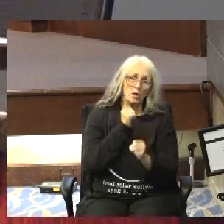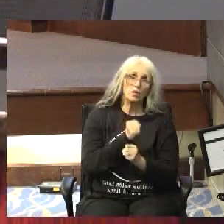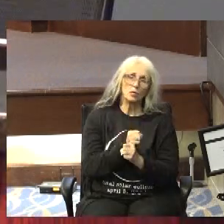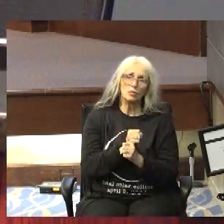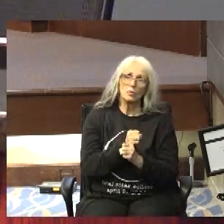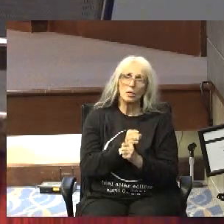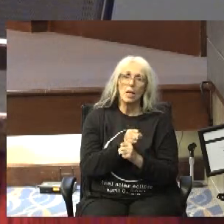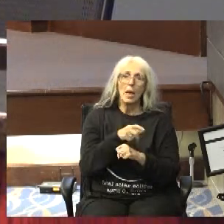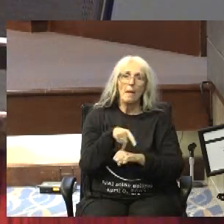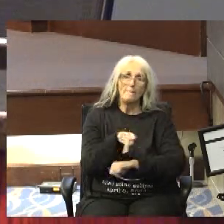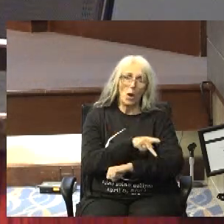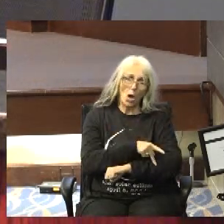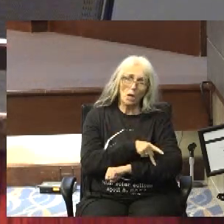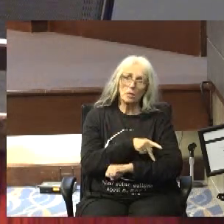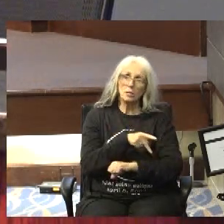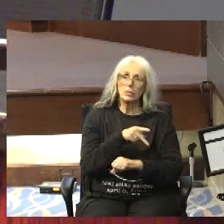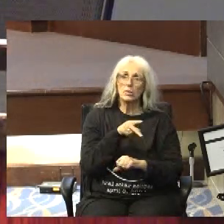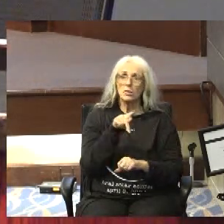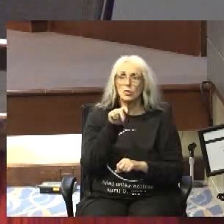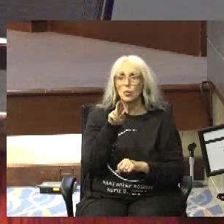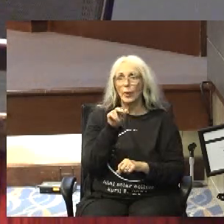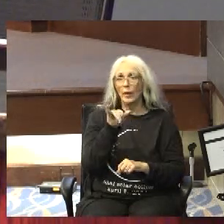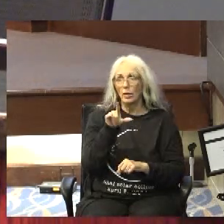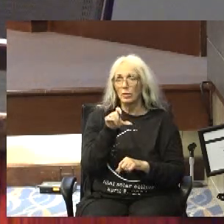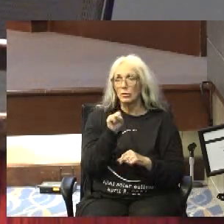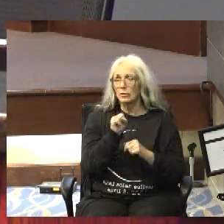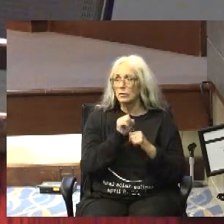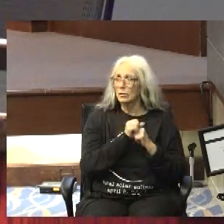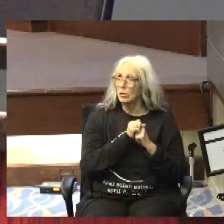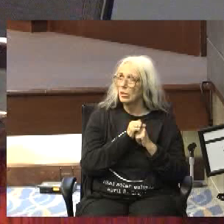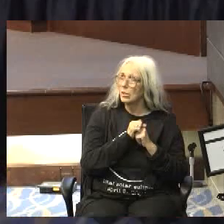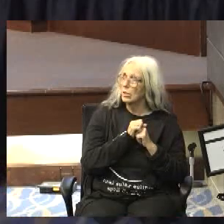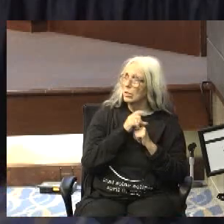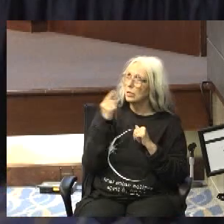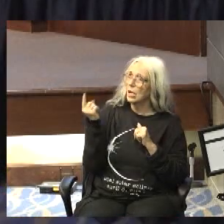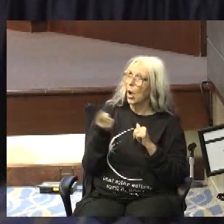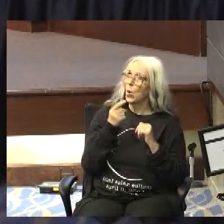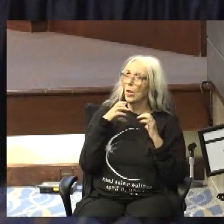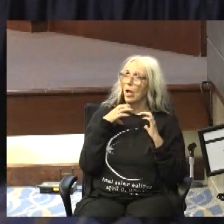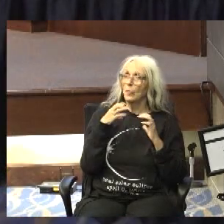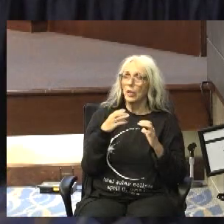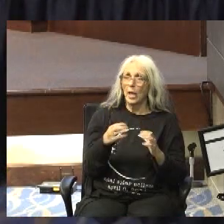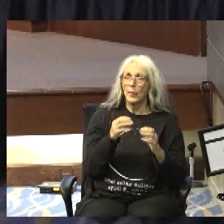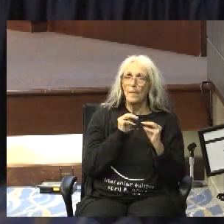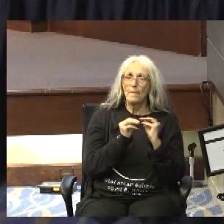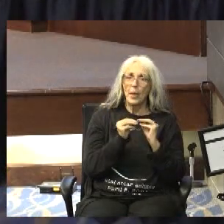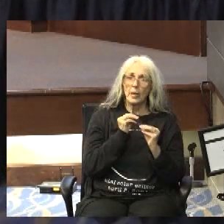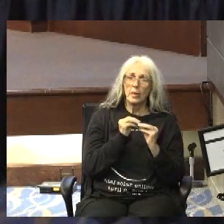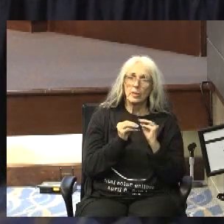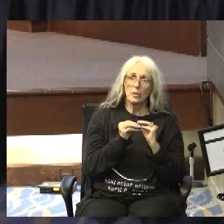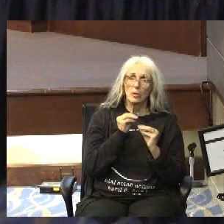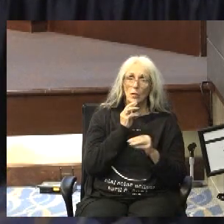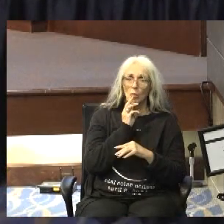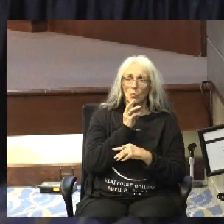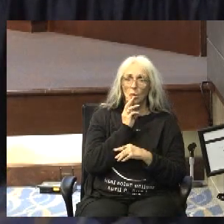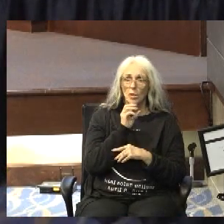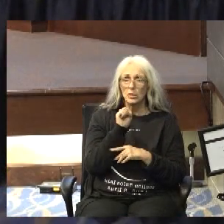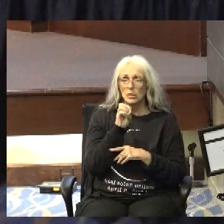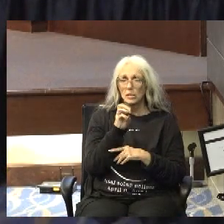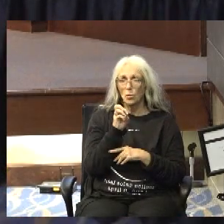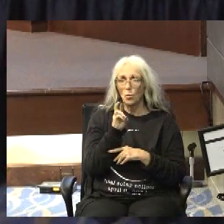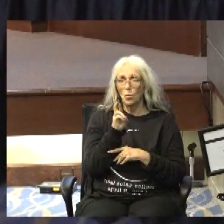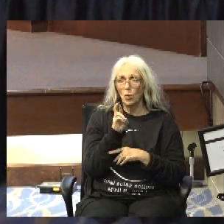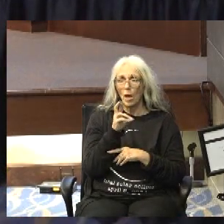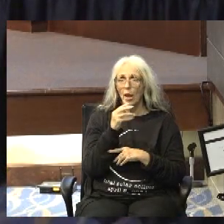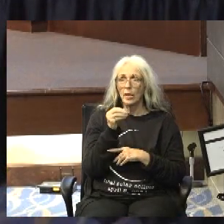Yeah. And parks. Then parks and trails. But only obligations on maintenance or water and sewer. And then, of course, there are